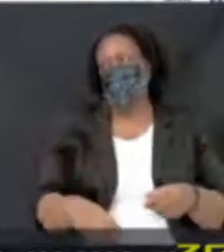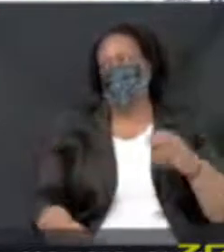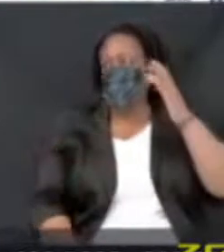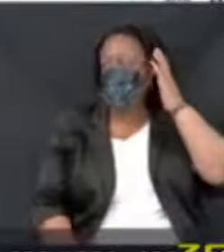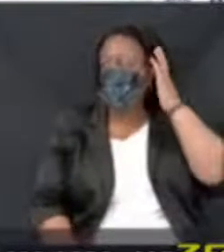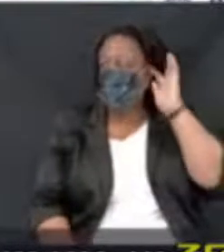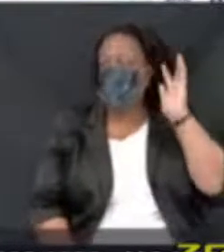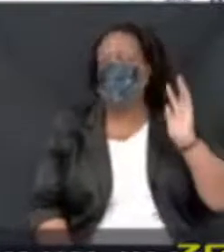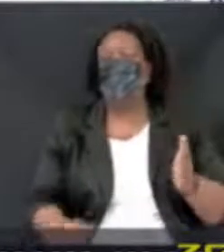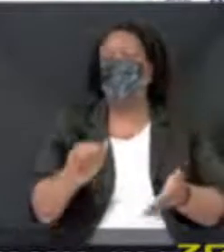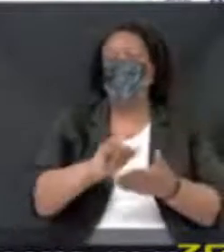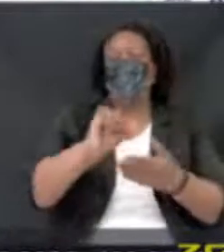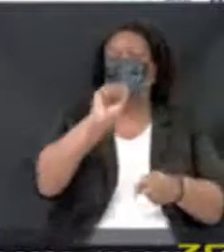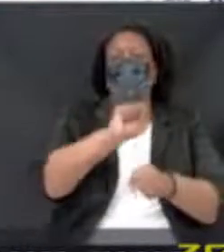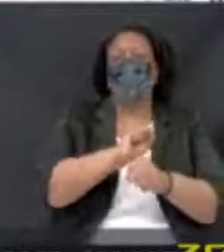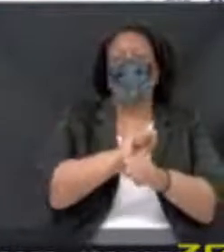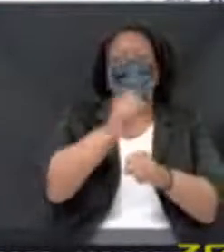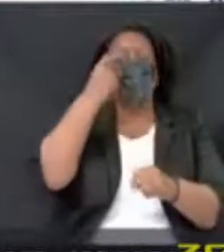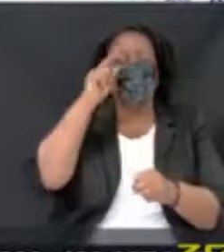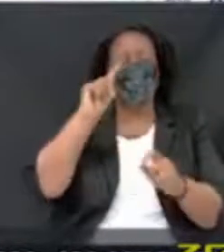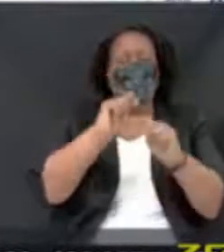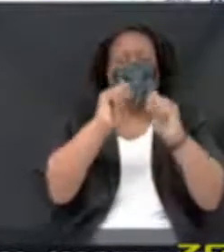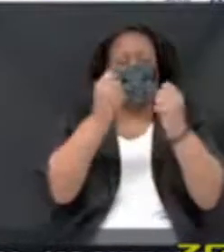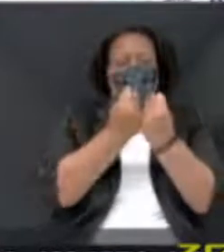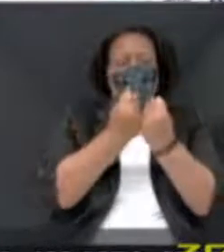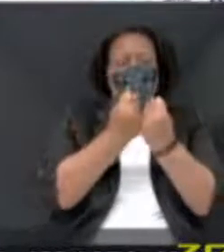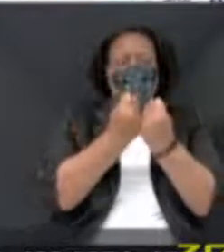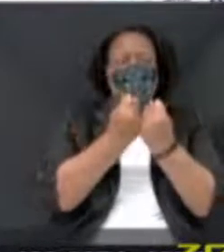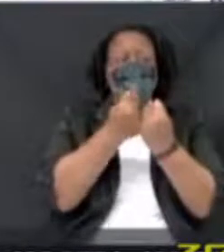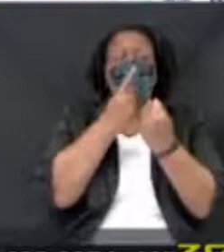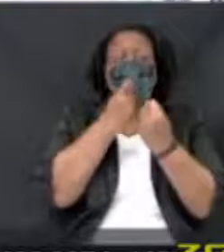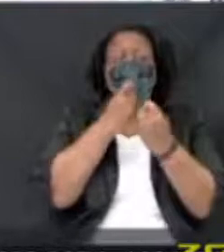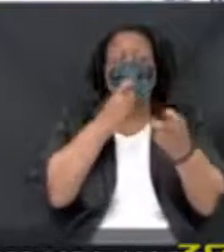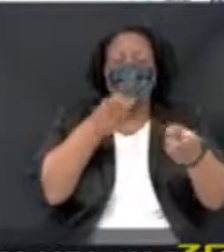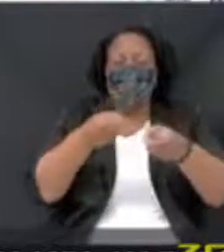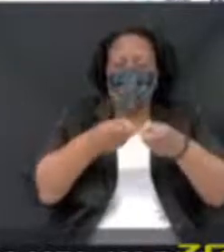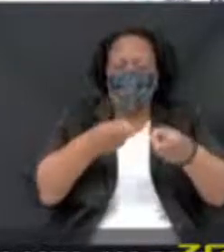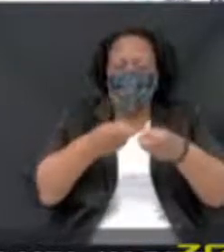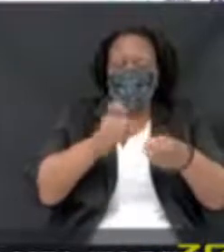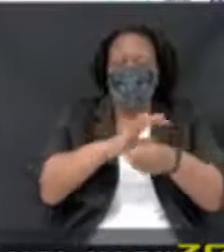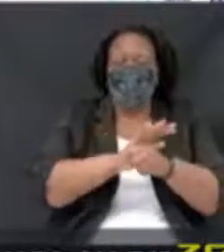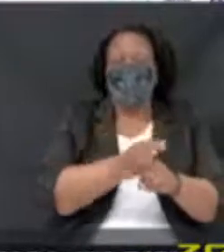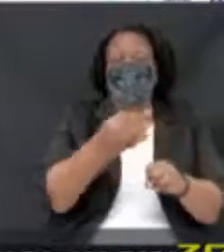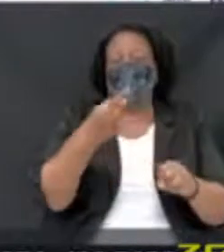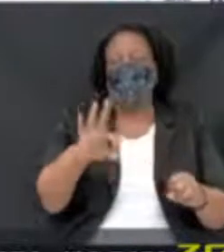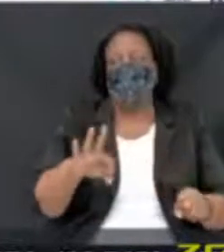executive team will go to cabinet to present on these submissions and give